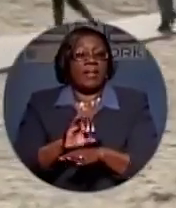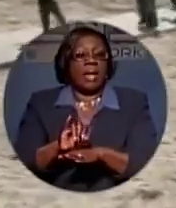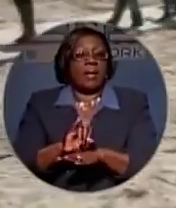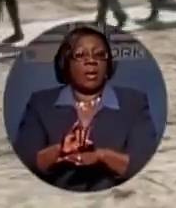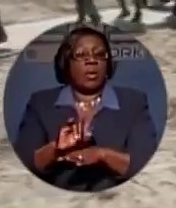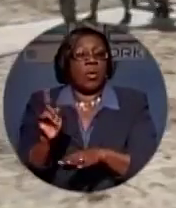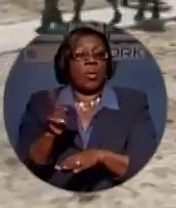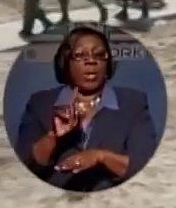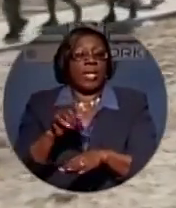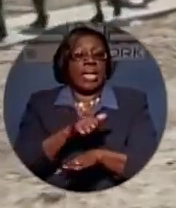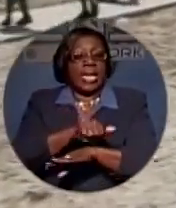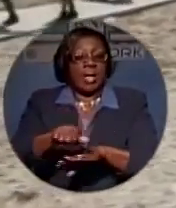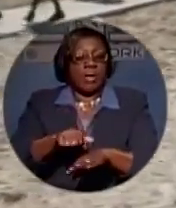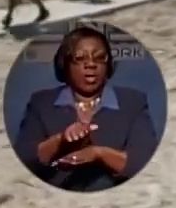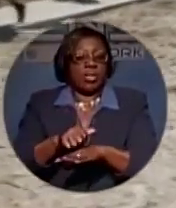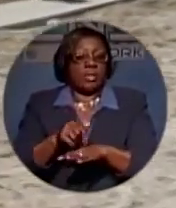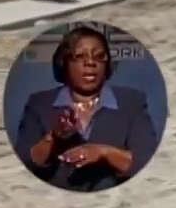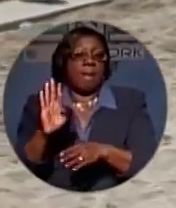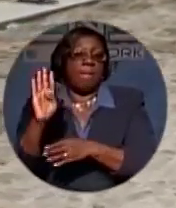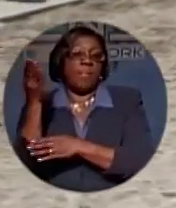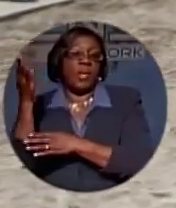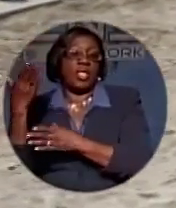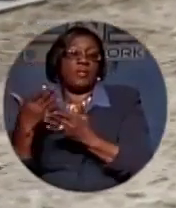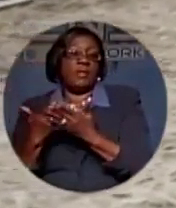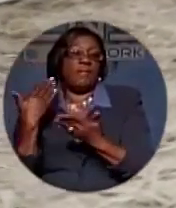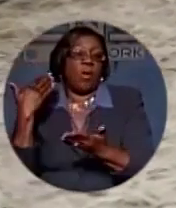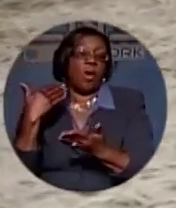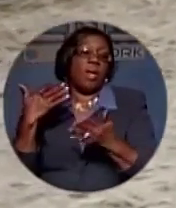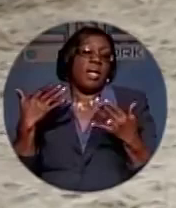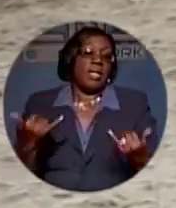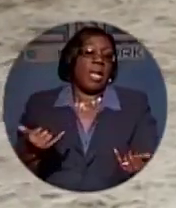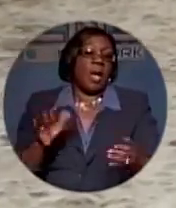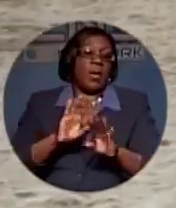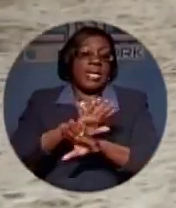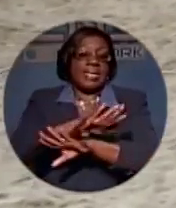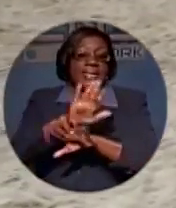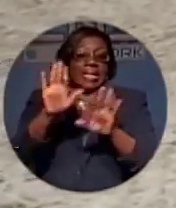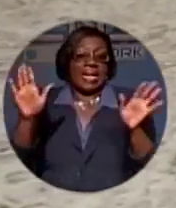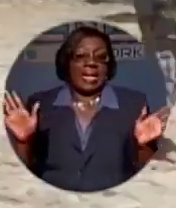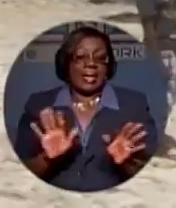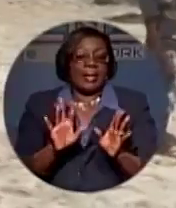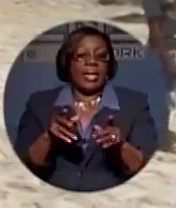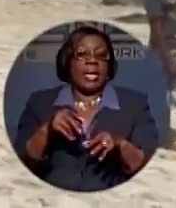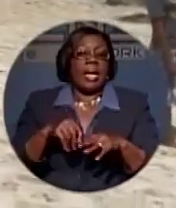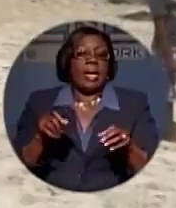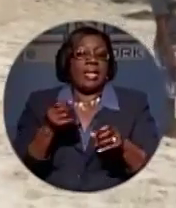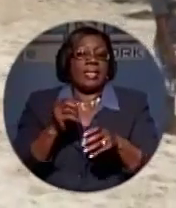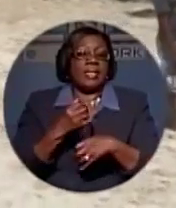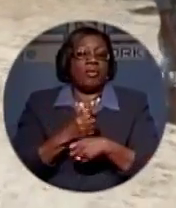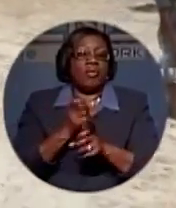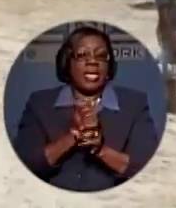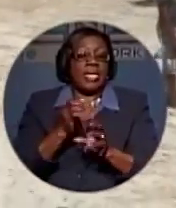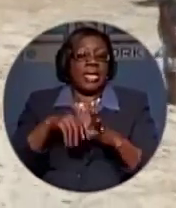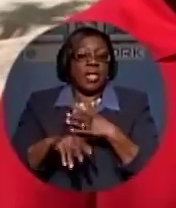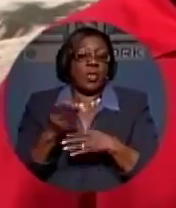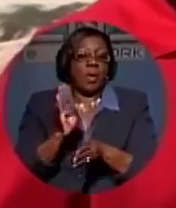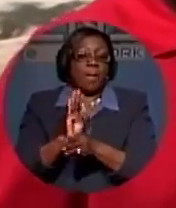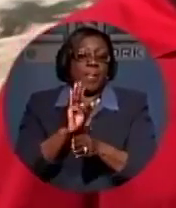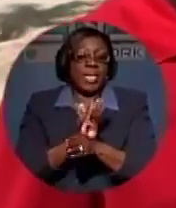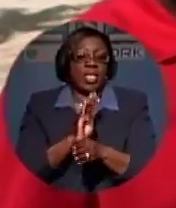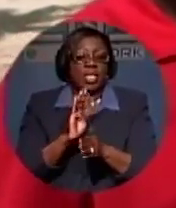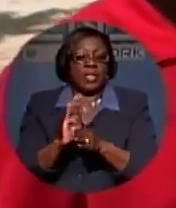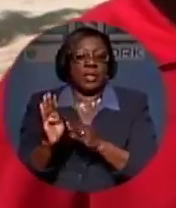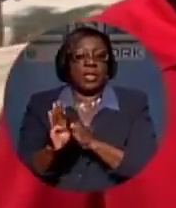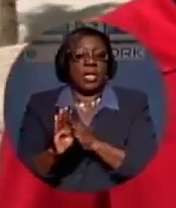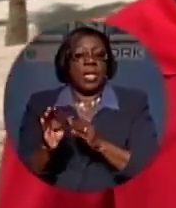This particular area used to be bush. It's now cleared down, giving Abaconians access to plush beach in Treasure Key. The